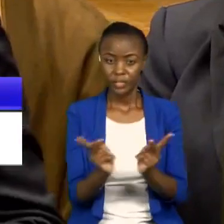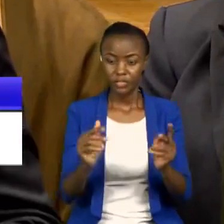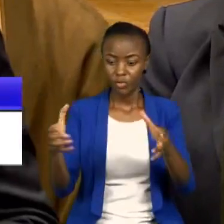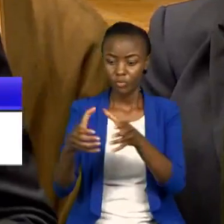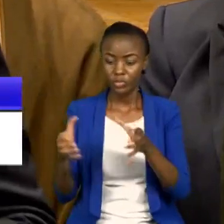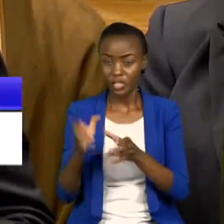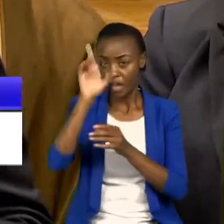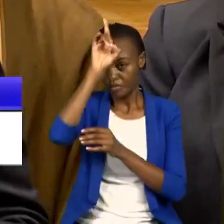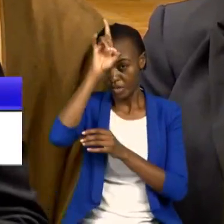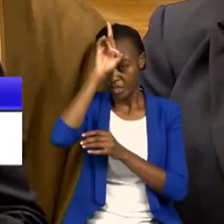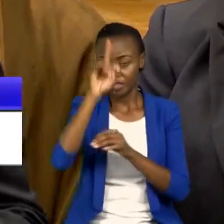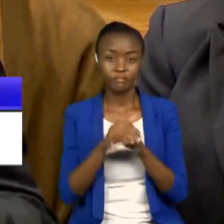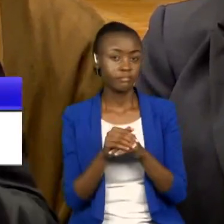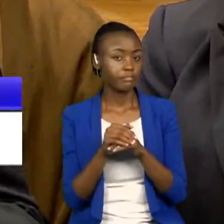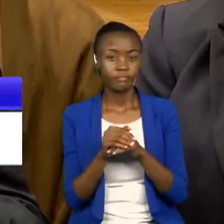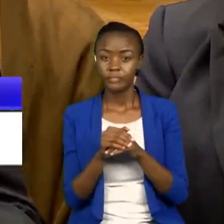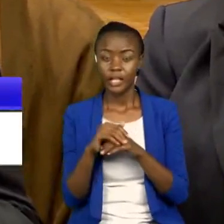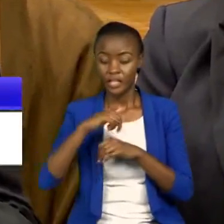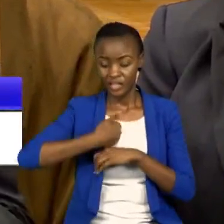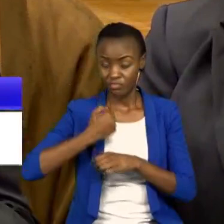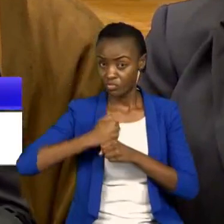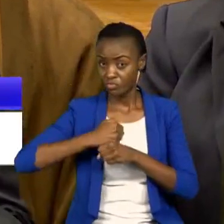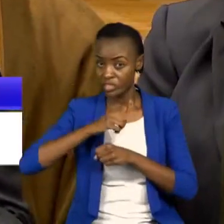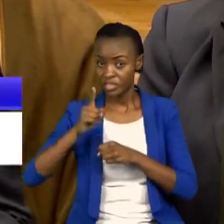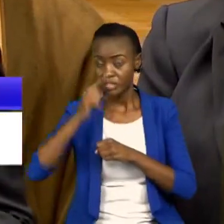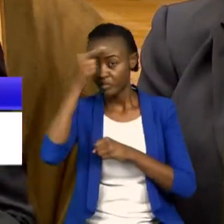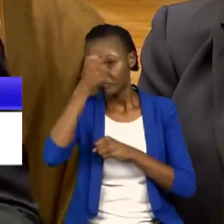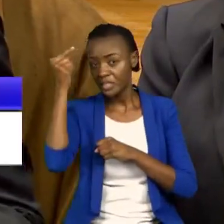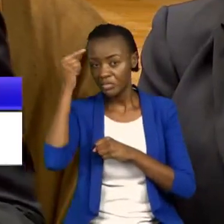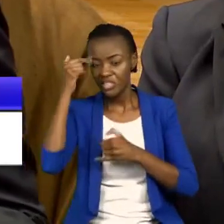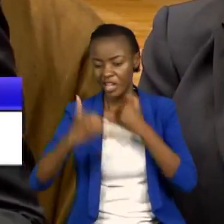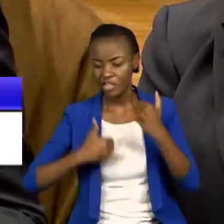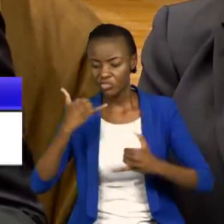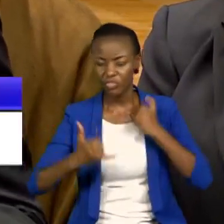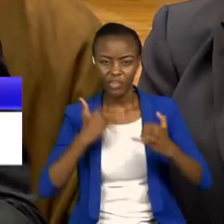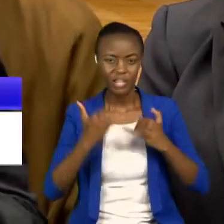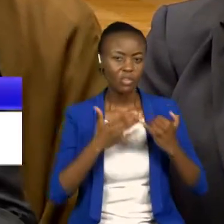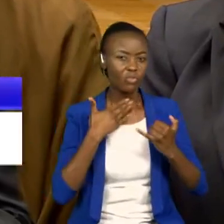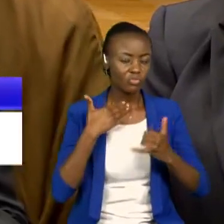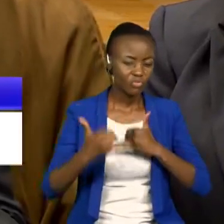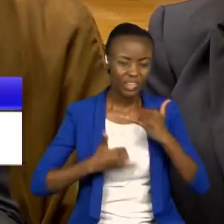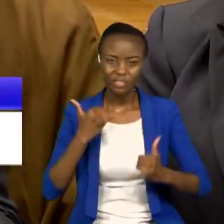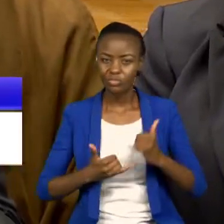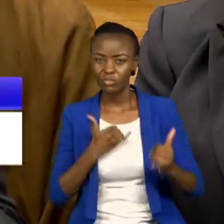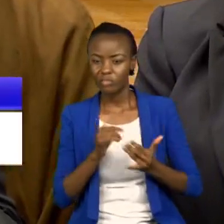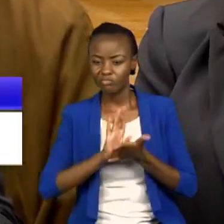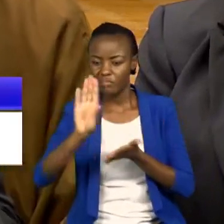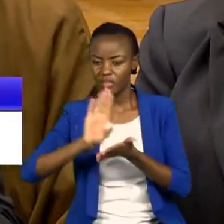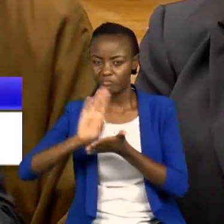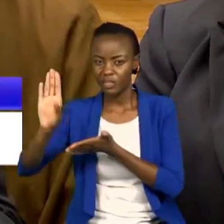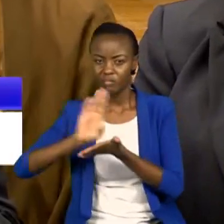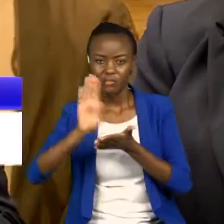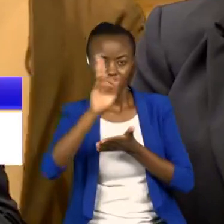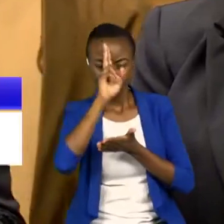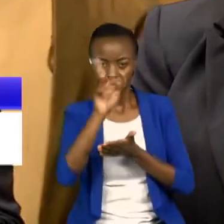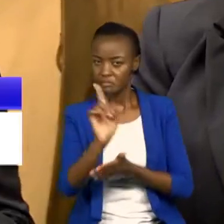communities. We are not doing this. It's not something we are doing out of joy and fun. We don't enjoy doing it. It's just that we are trying the